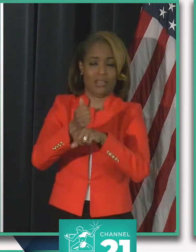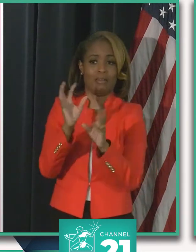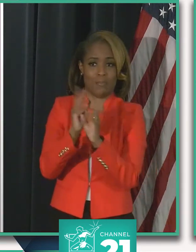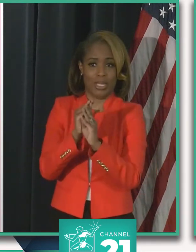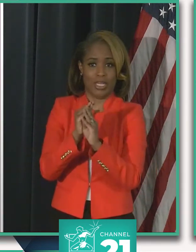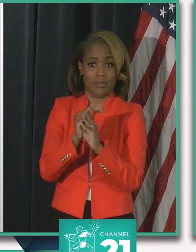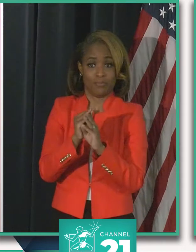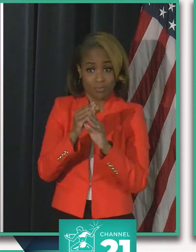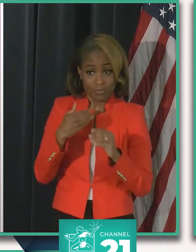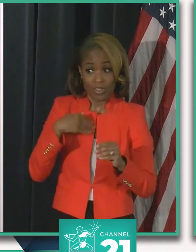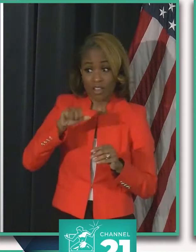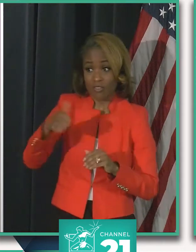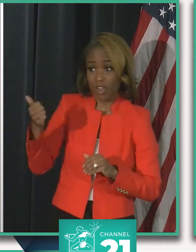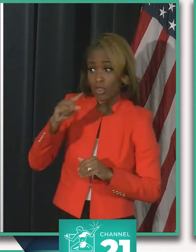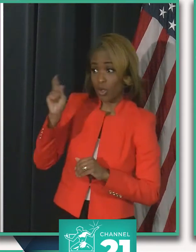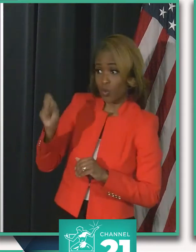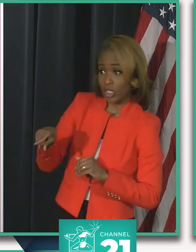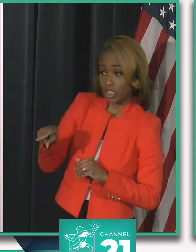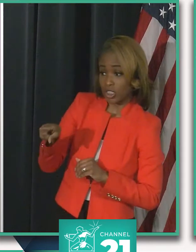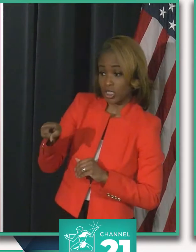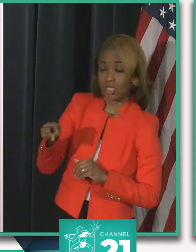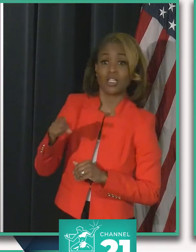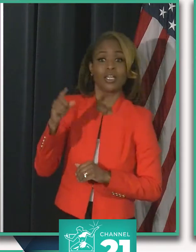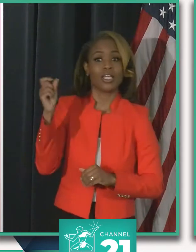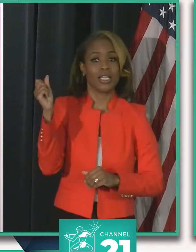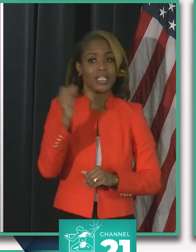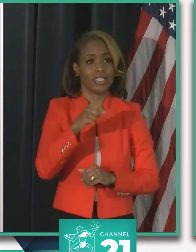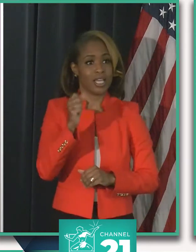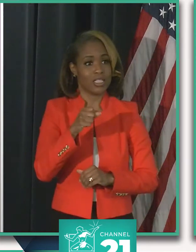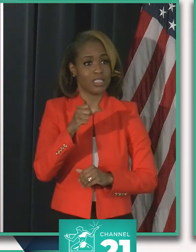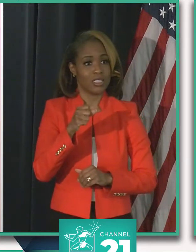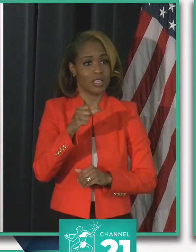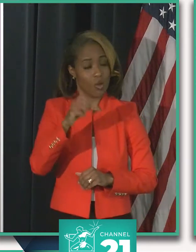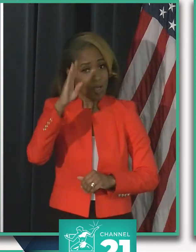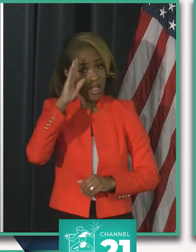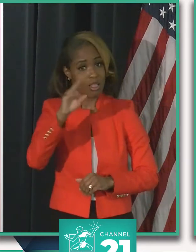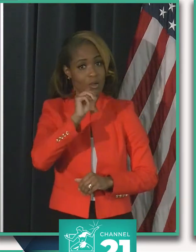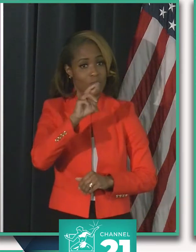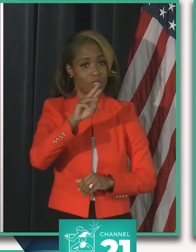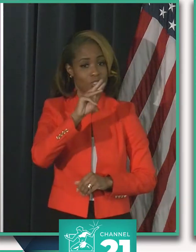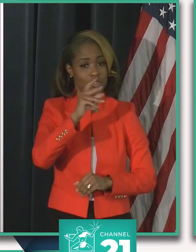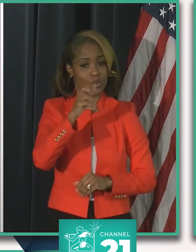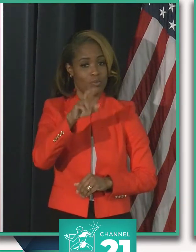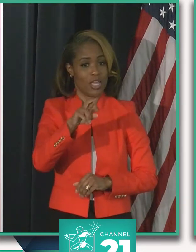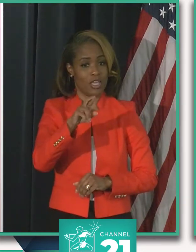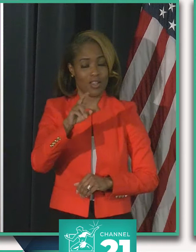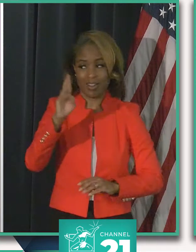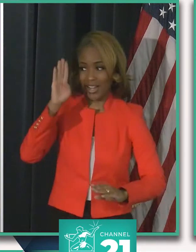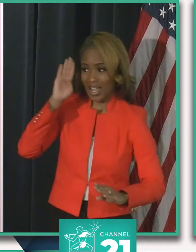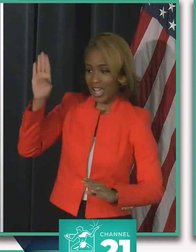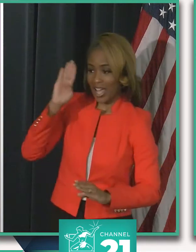Go ahead. Did you have another question? Yes. Hello, Mr. Mayor Duggan. Hi.